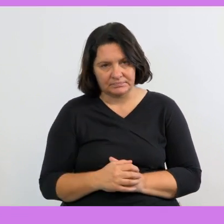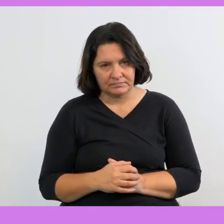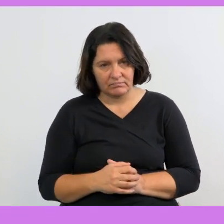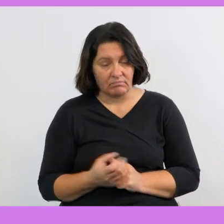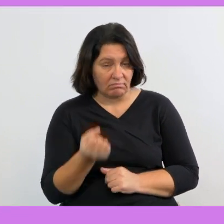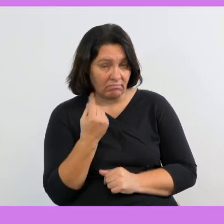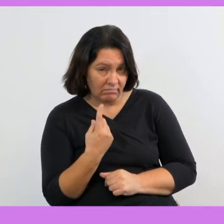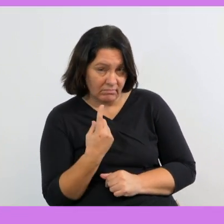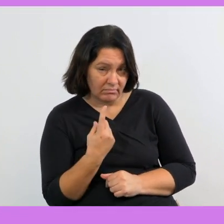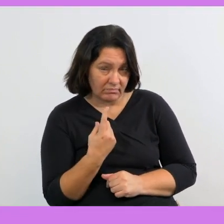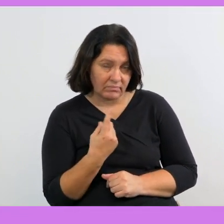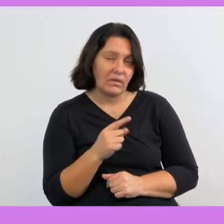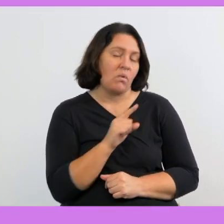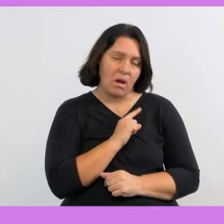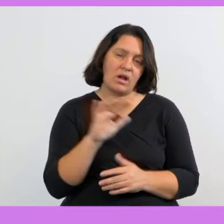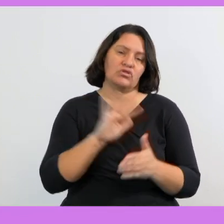going to remain